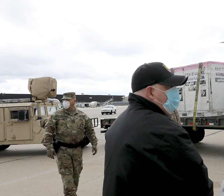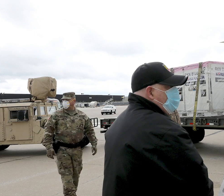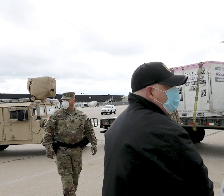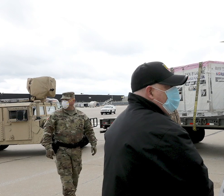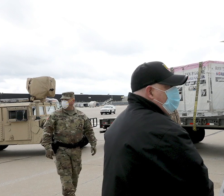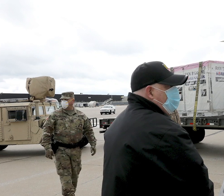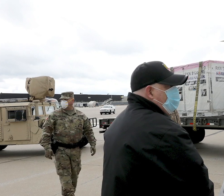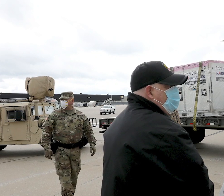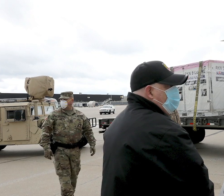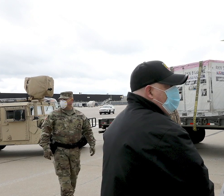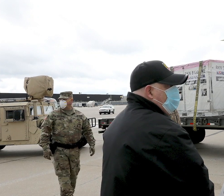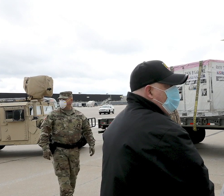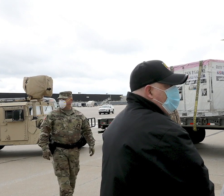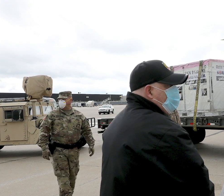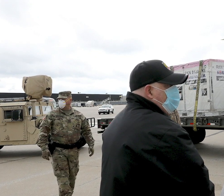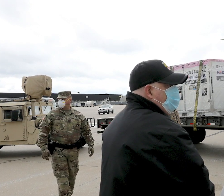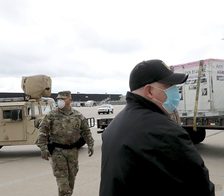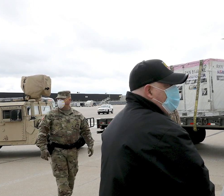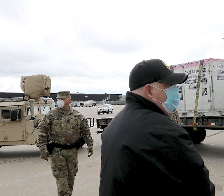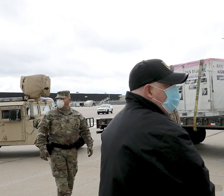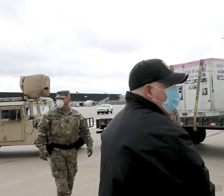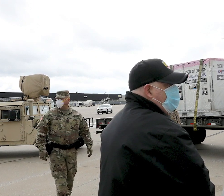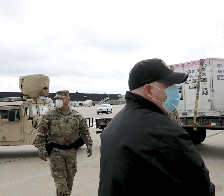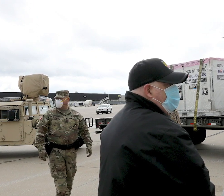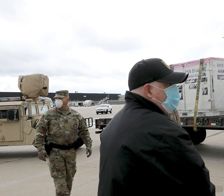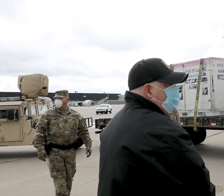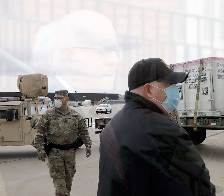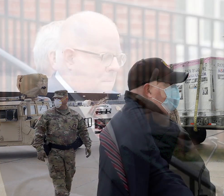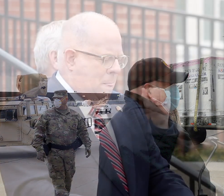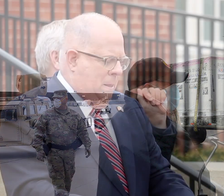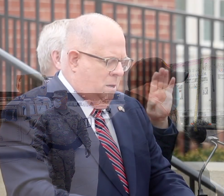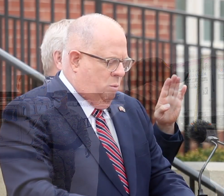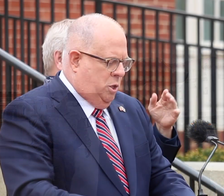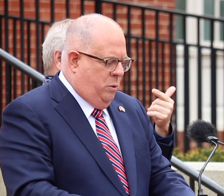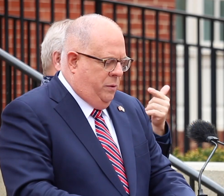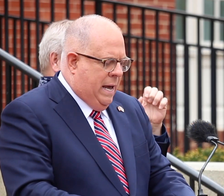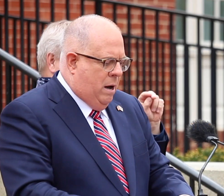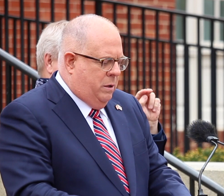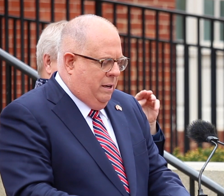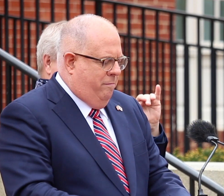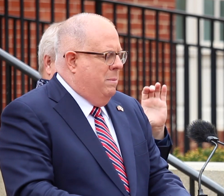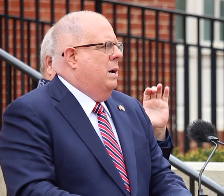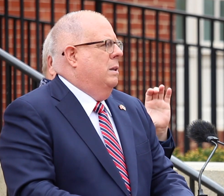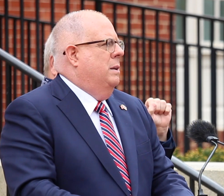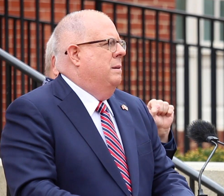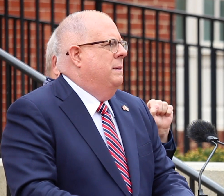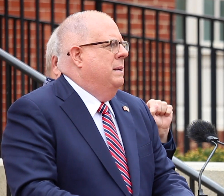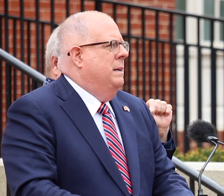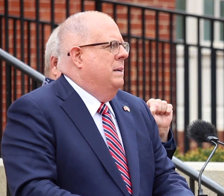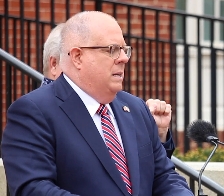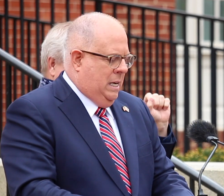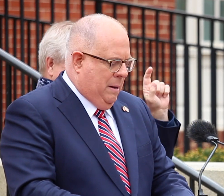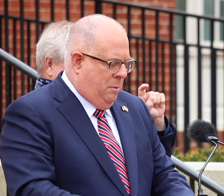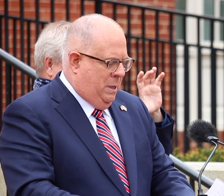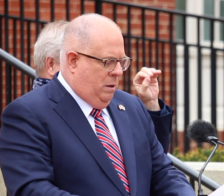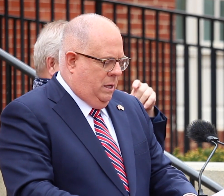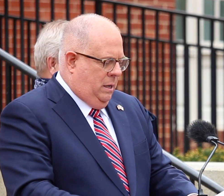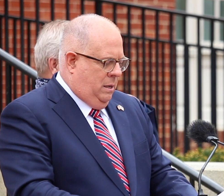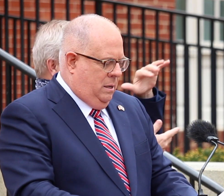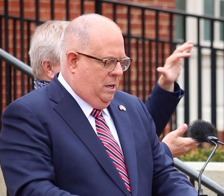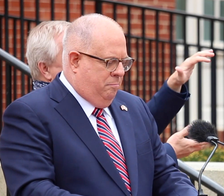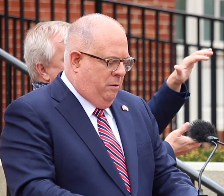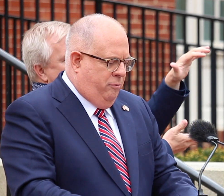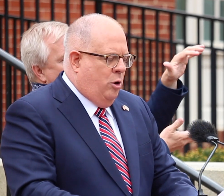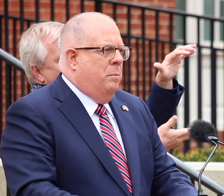kits from a South Korean company called Lab Genomics, which will now give Maryland the